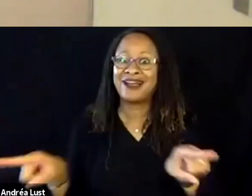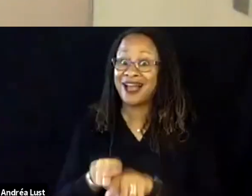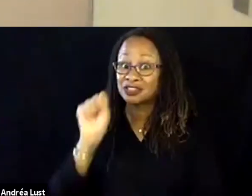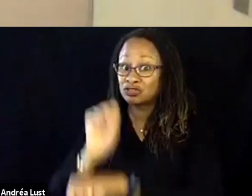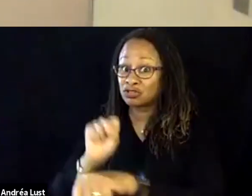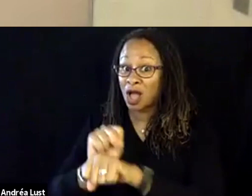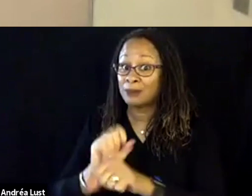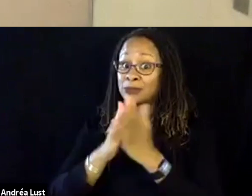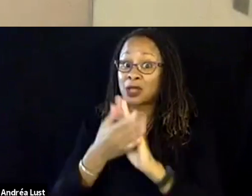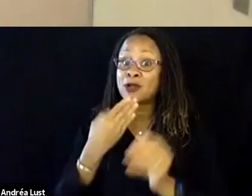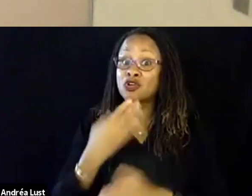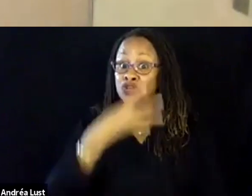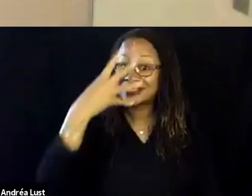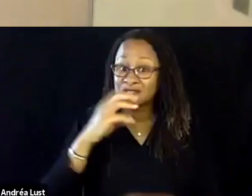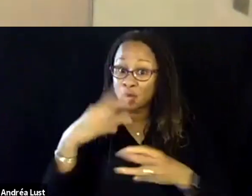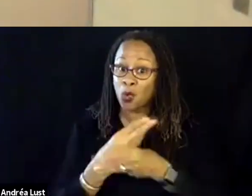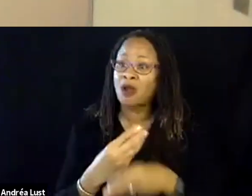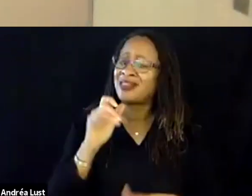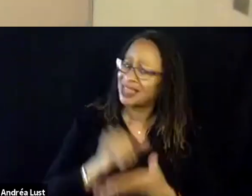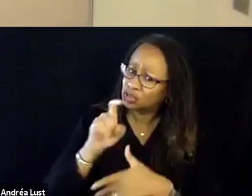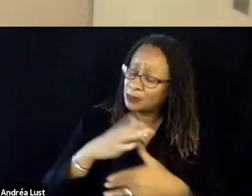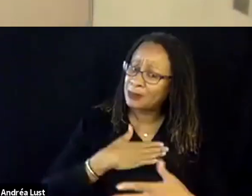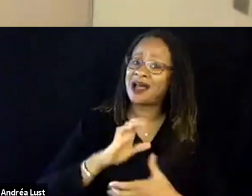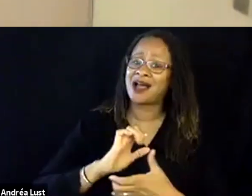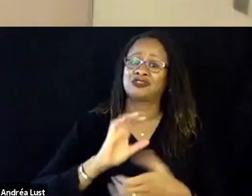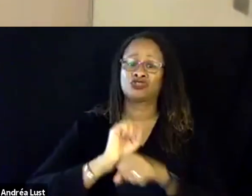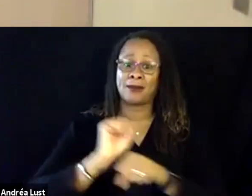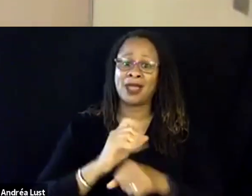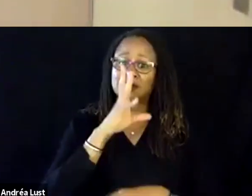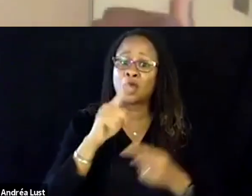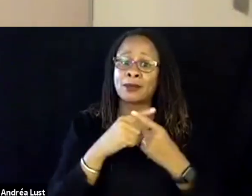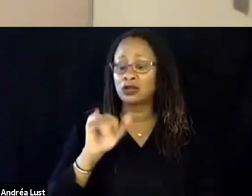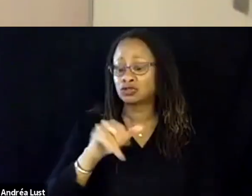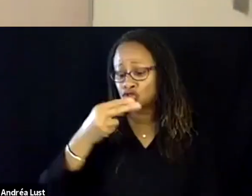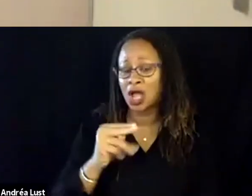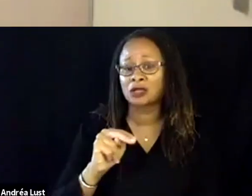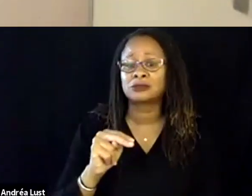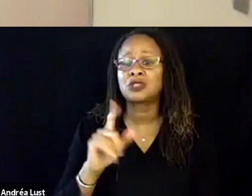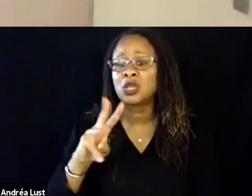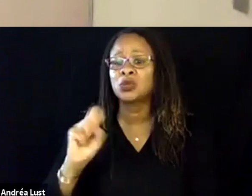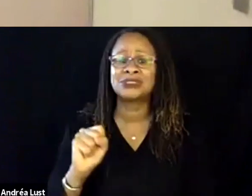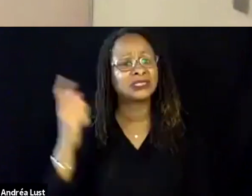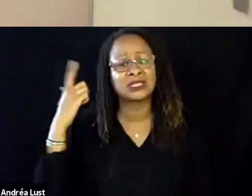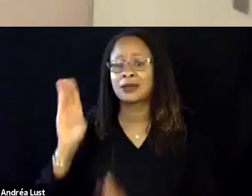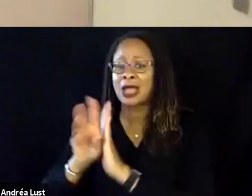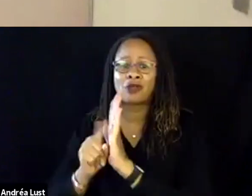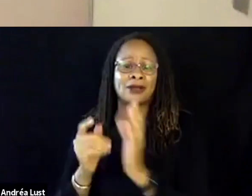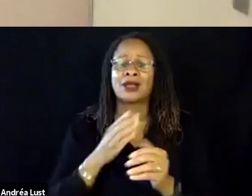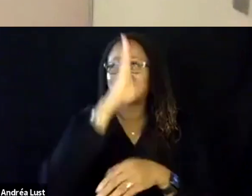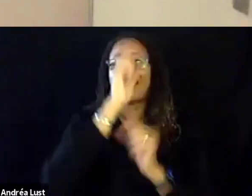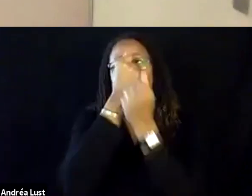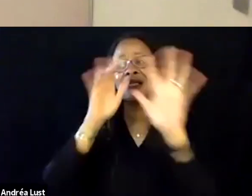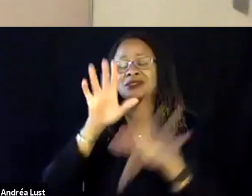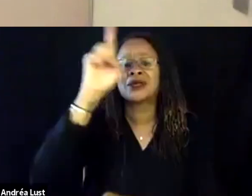a good citizen in this world should be my job. And we're talking about John Lewis, and he's here on the background, and God bless him. But he did